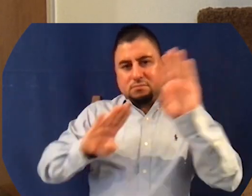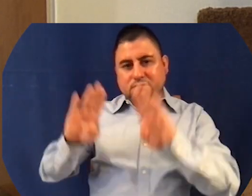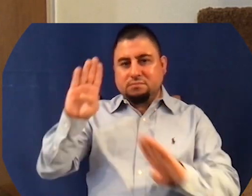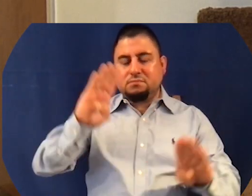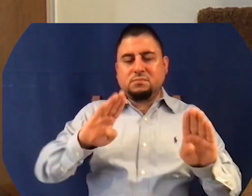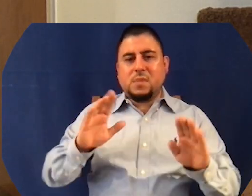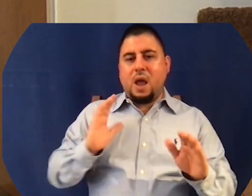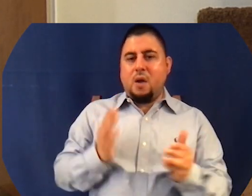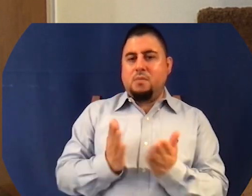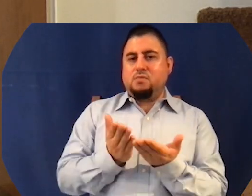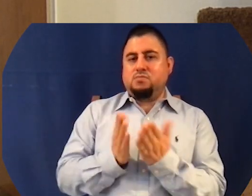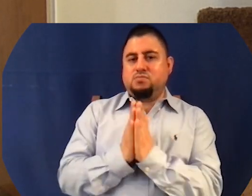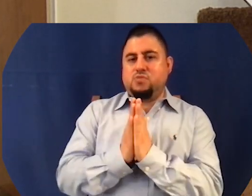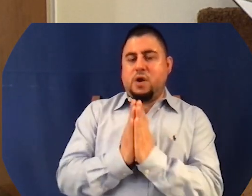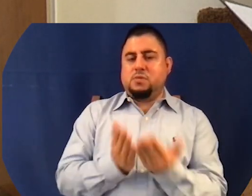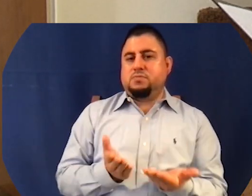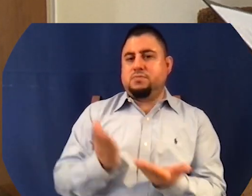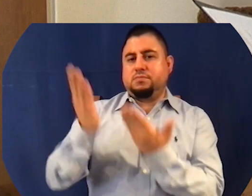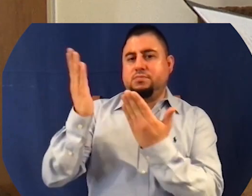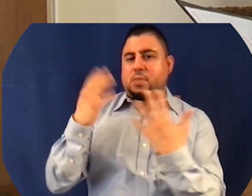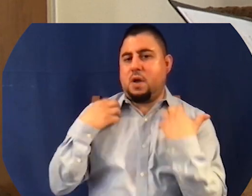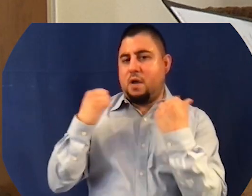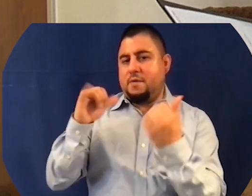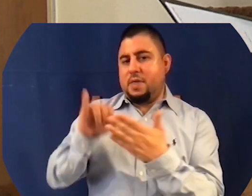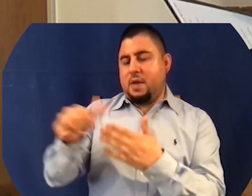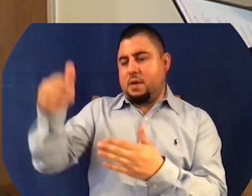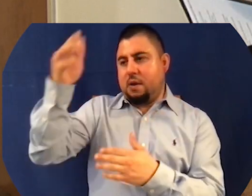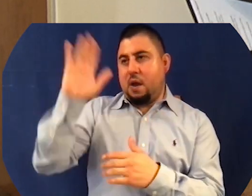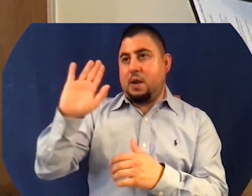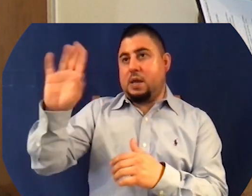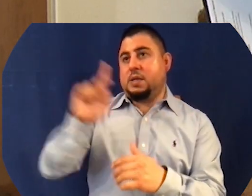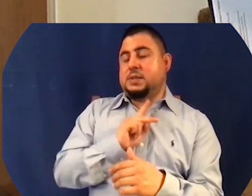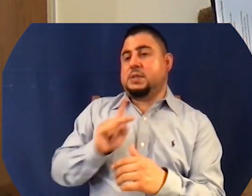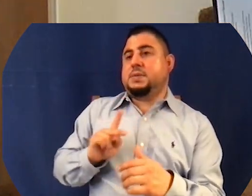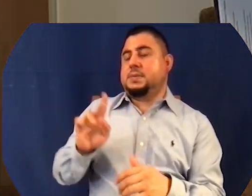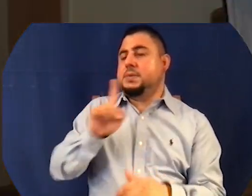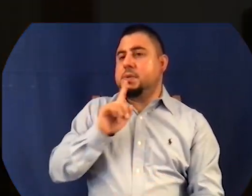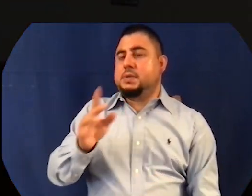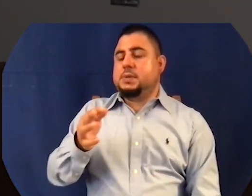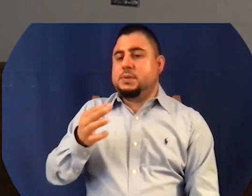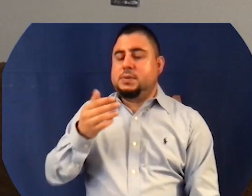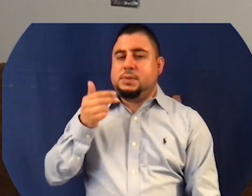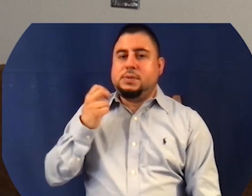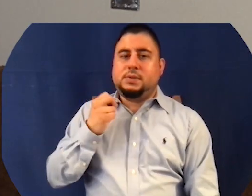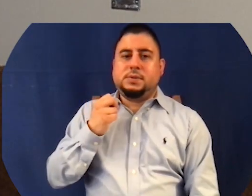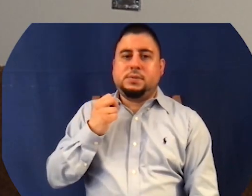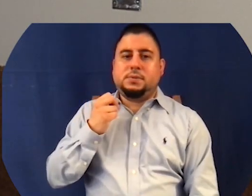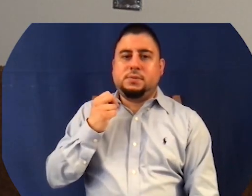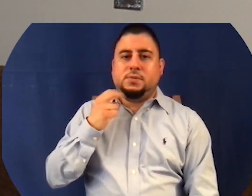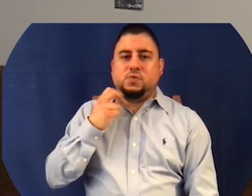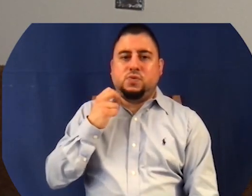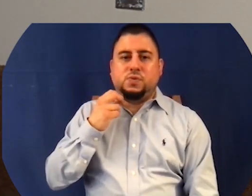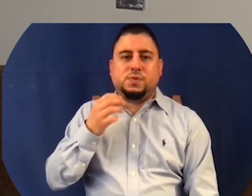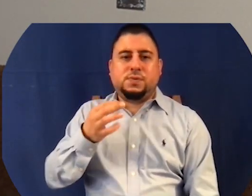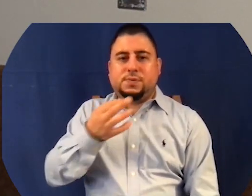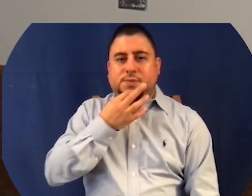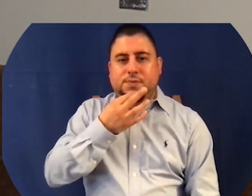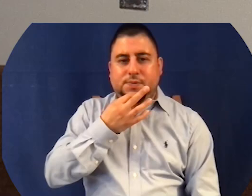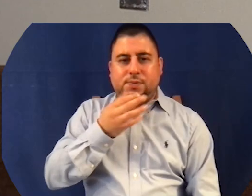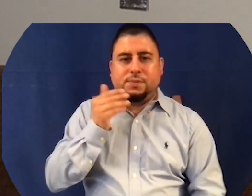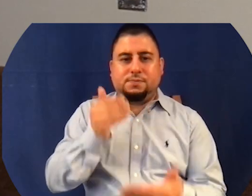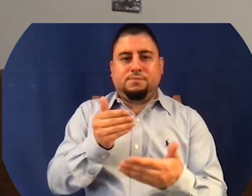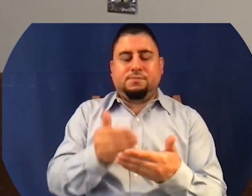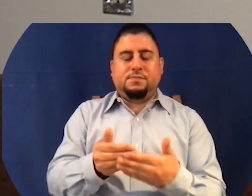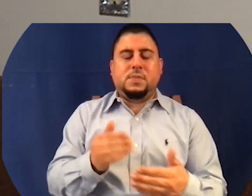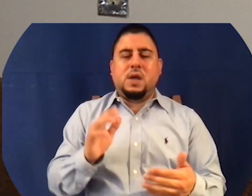prayer, confident that God's kingdom is near. That the church continue to reveal